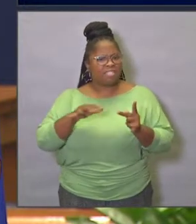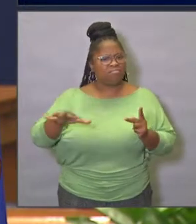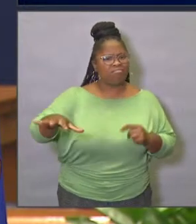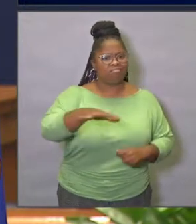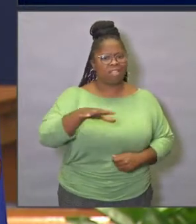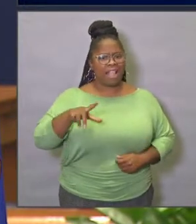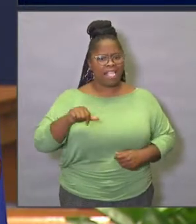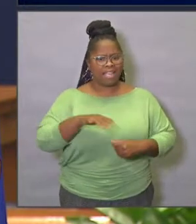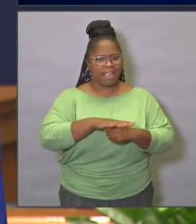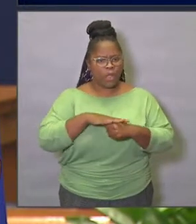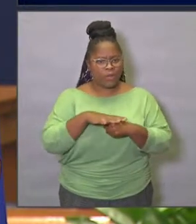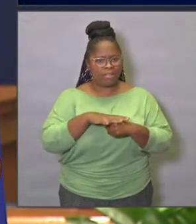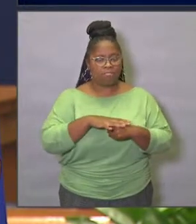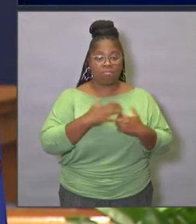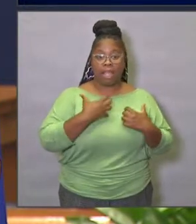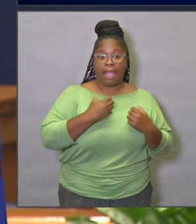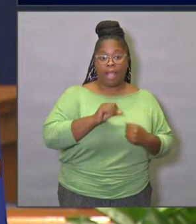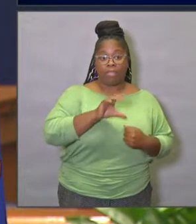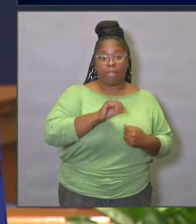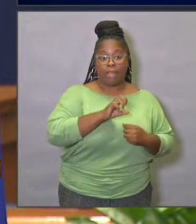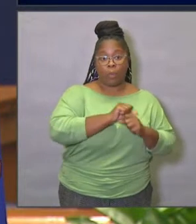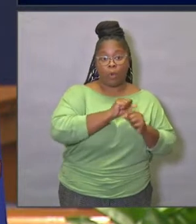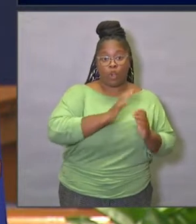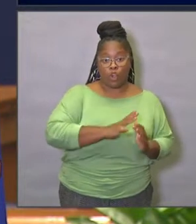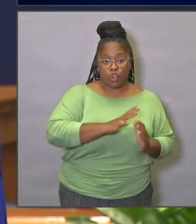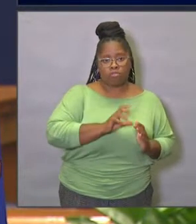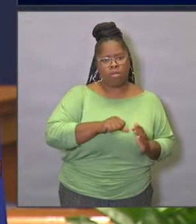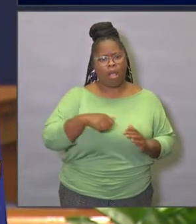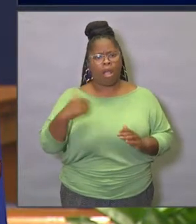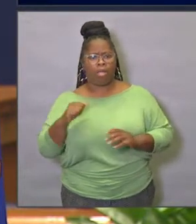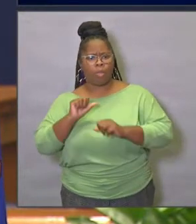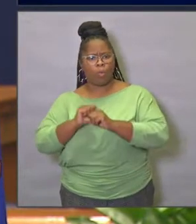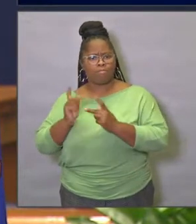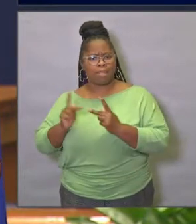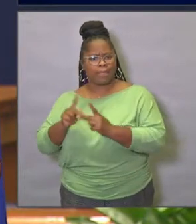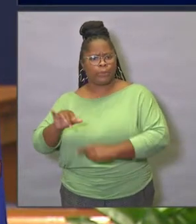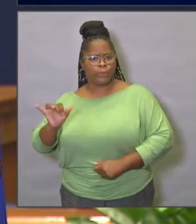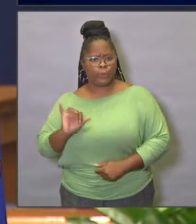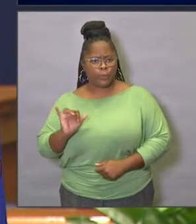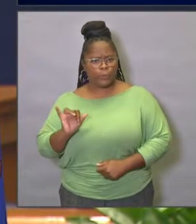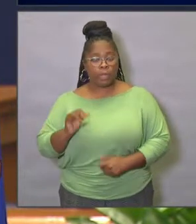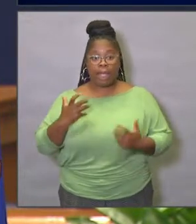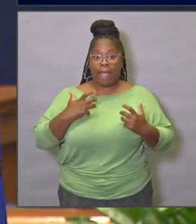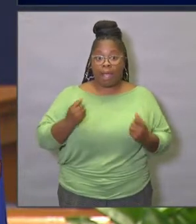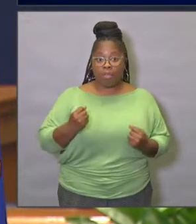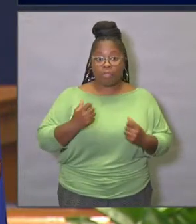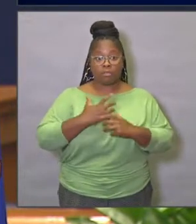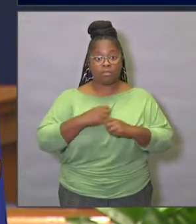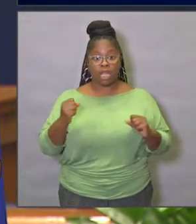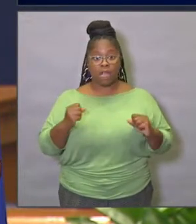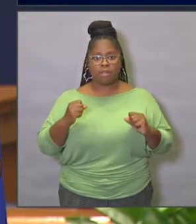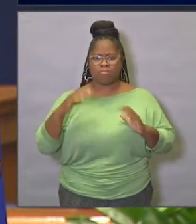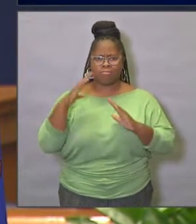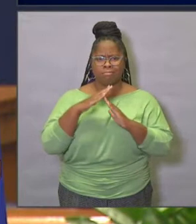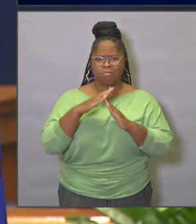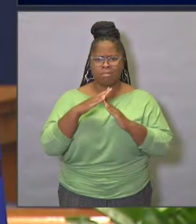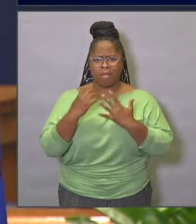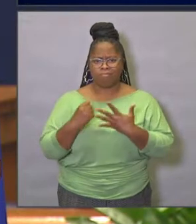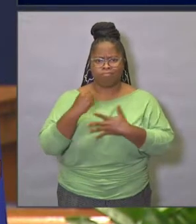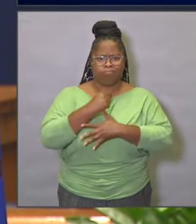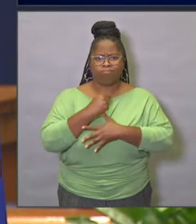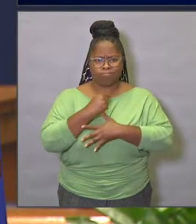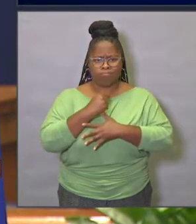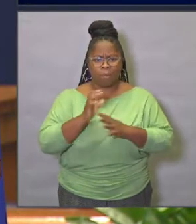County. From healthcare workers to employees at other work sites, the health and safety of workers is of utmost